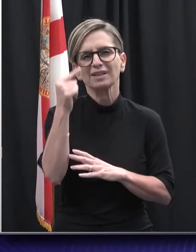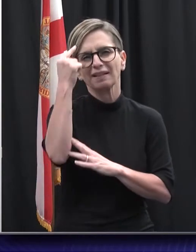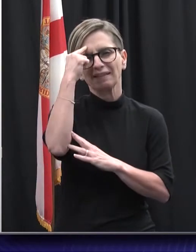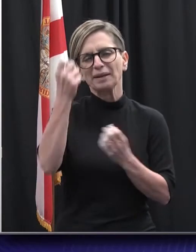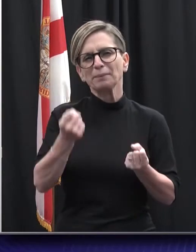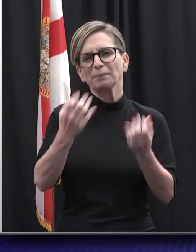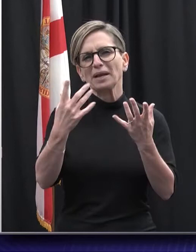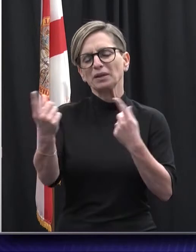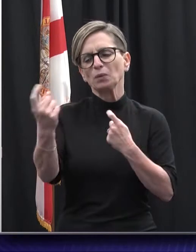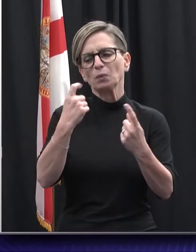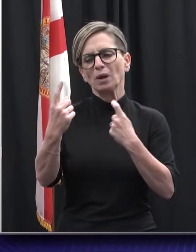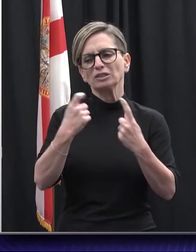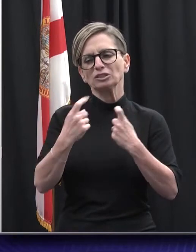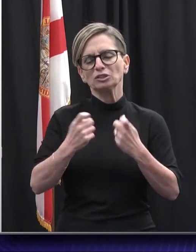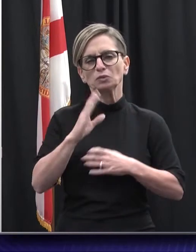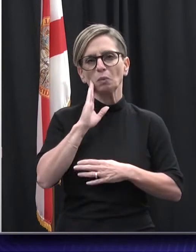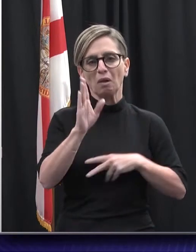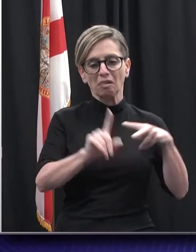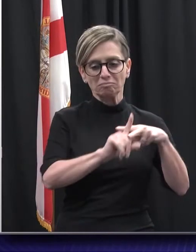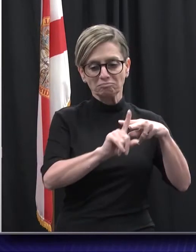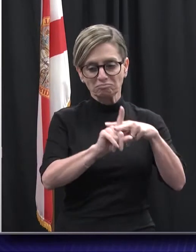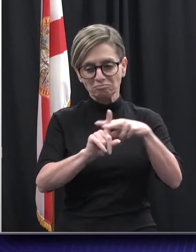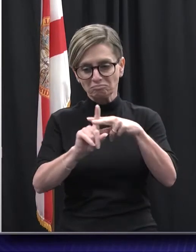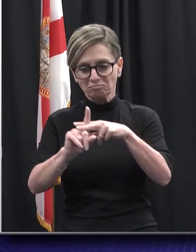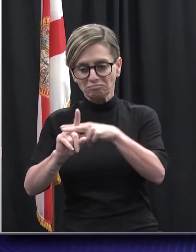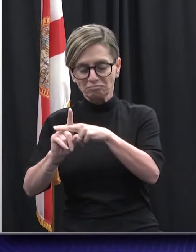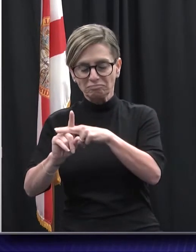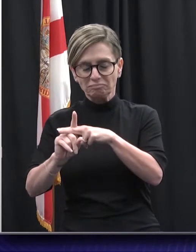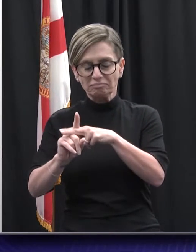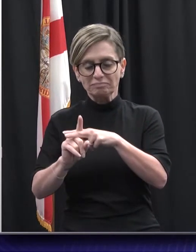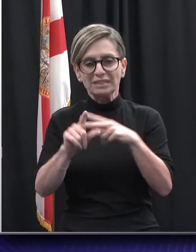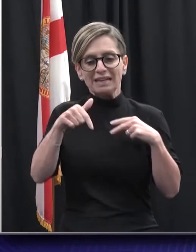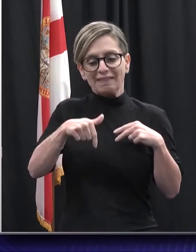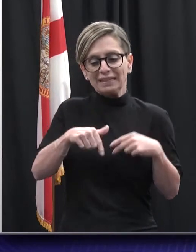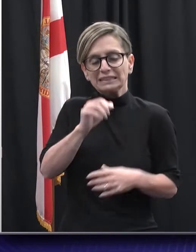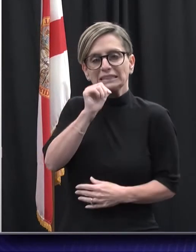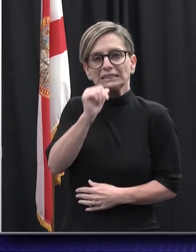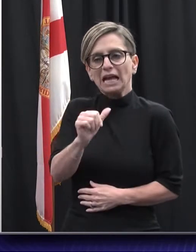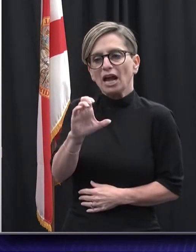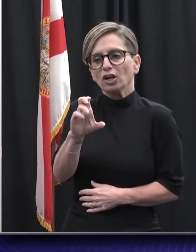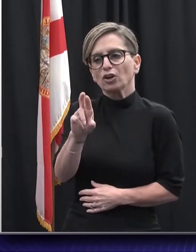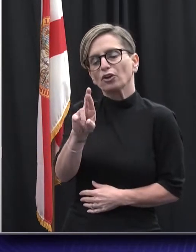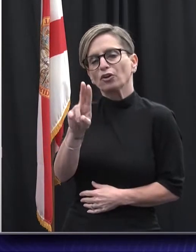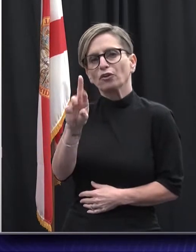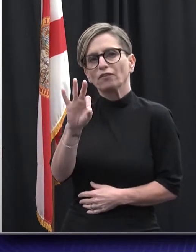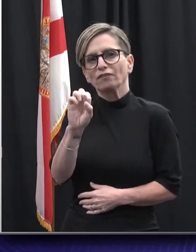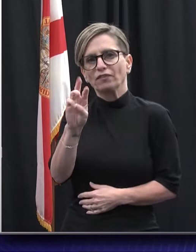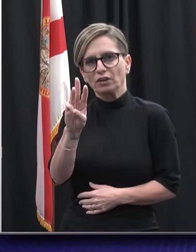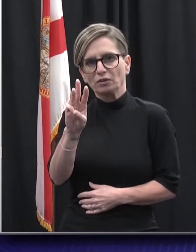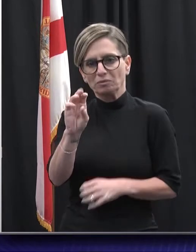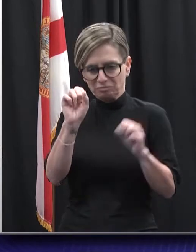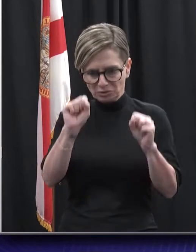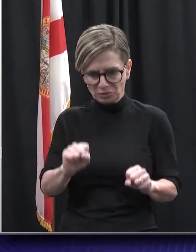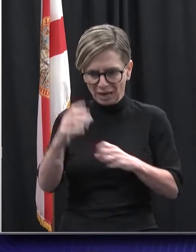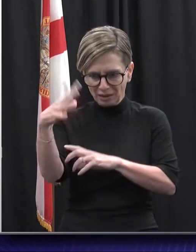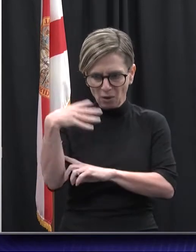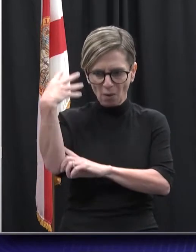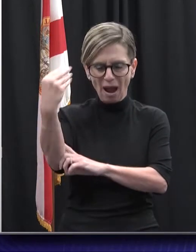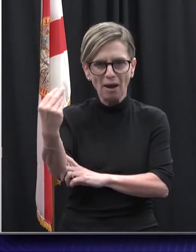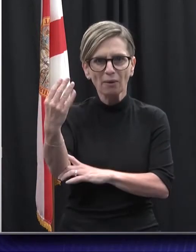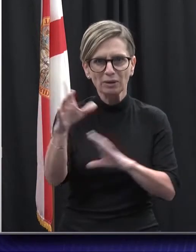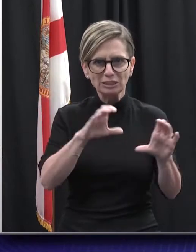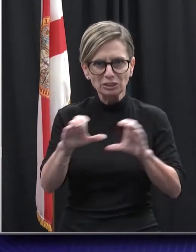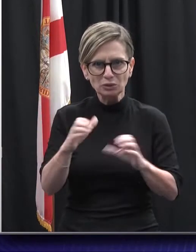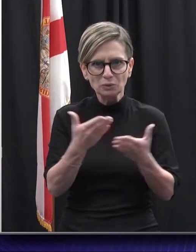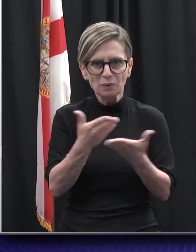you to understand it's important that this is not a curfew. You are going to be allowed to go and do the things you need to do. You're going to be